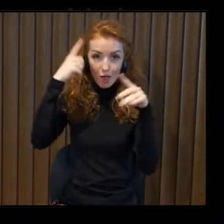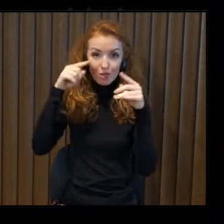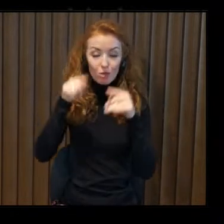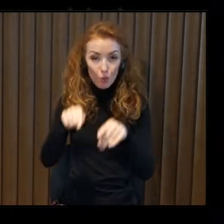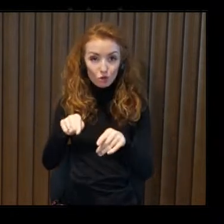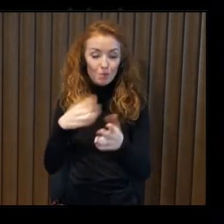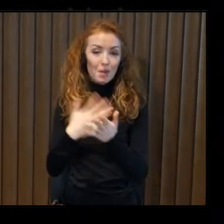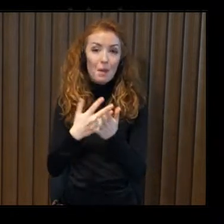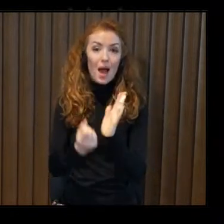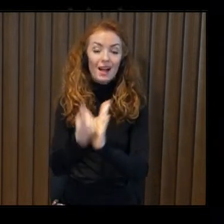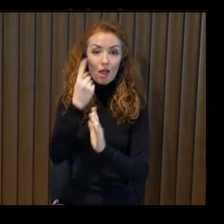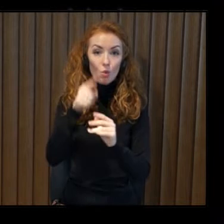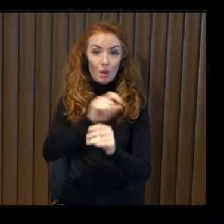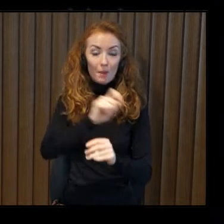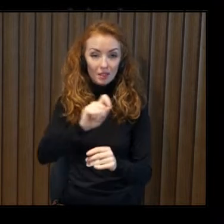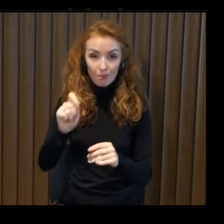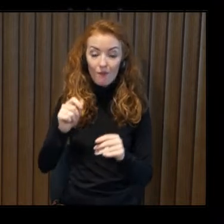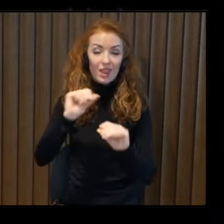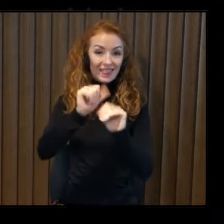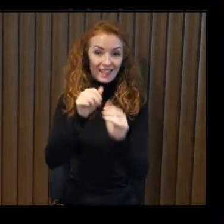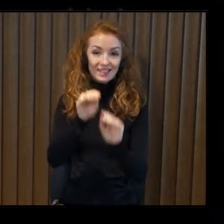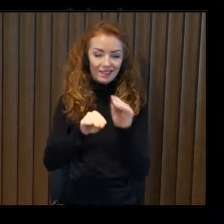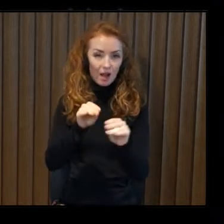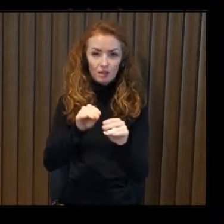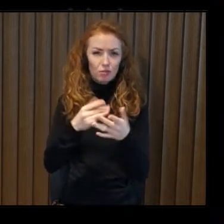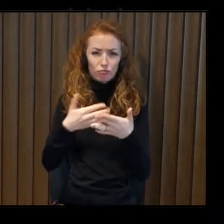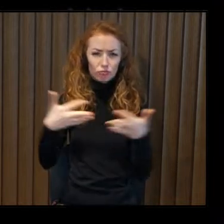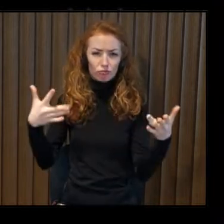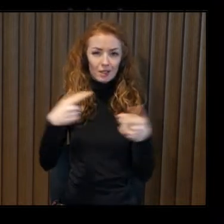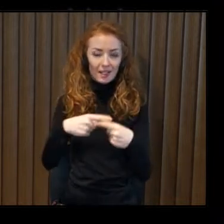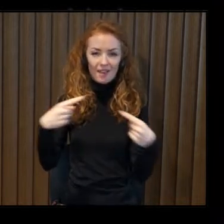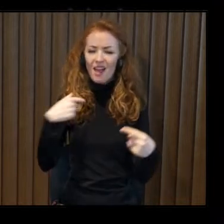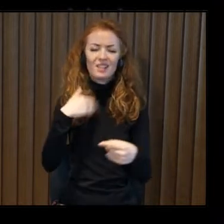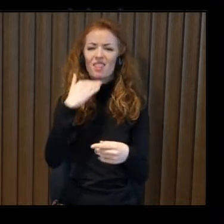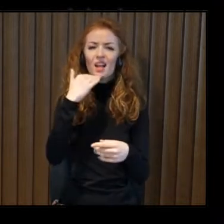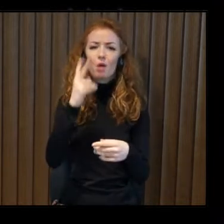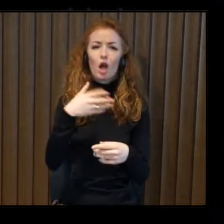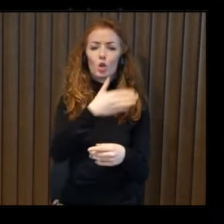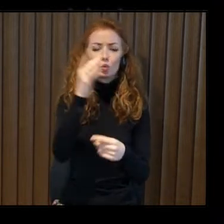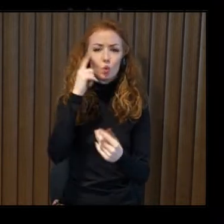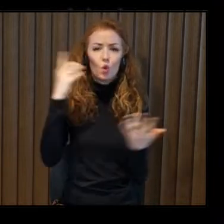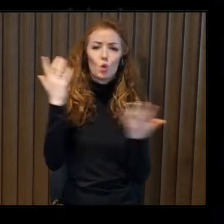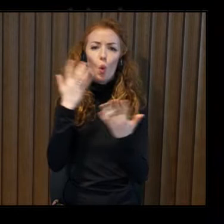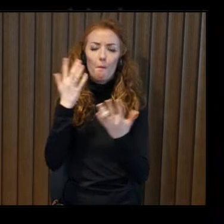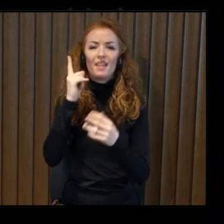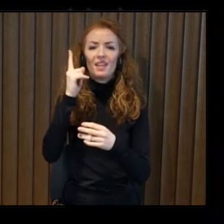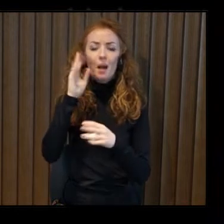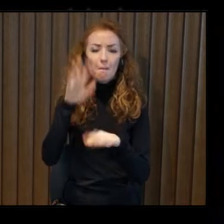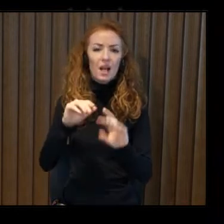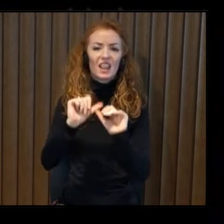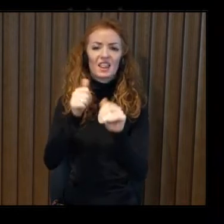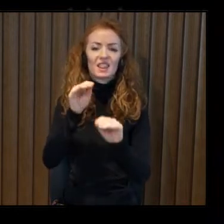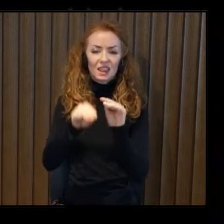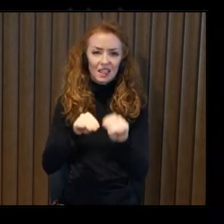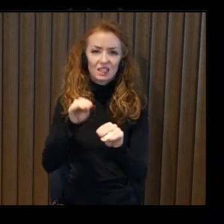can refer to a couple of things. And I don't want us to think when we think about design, I don't want us to only think about